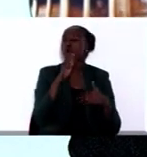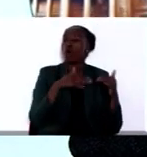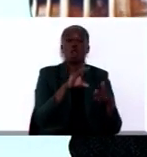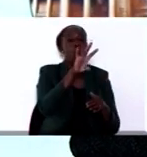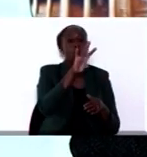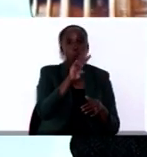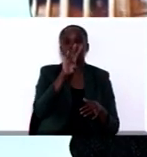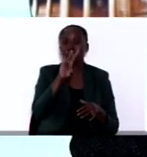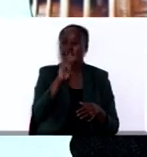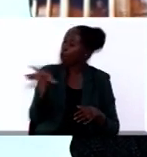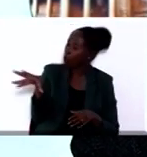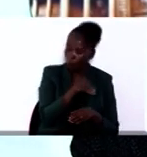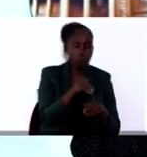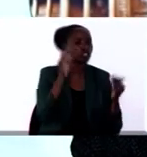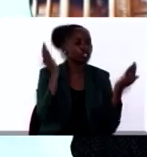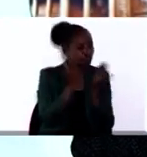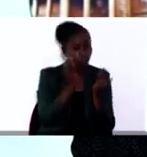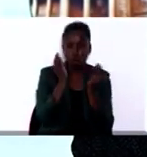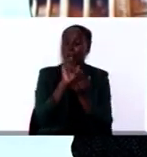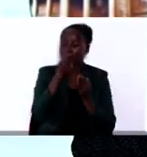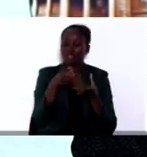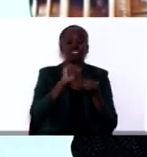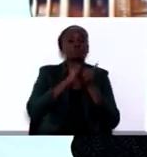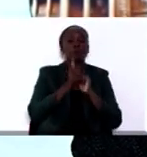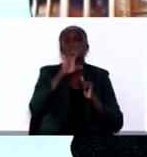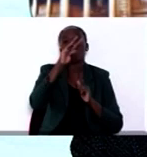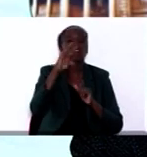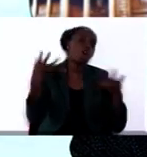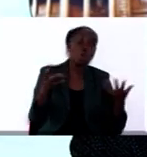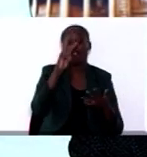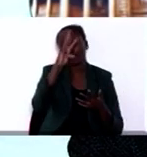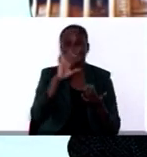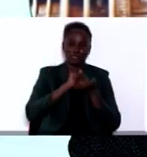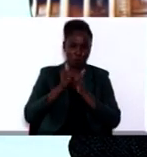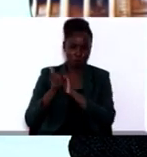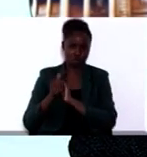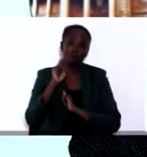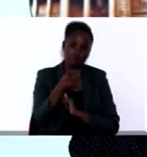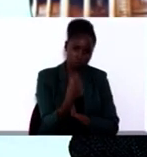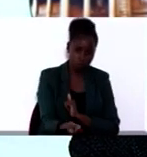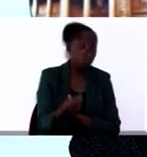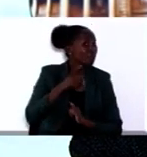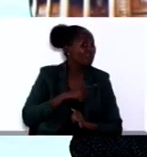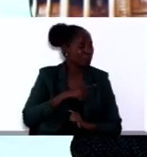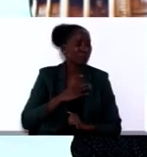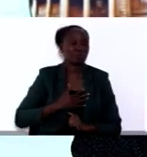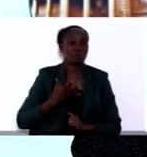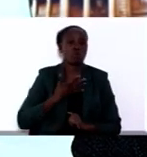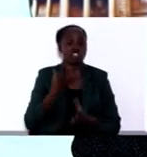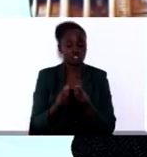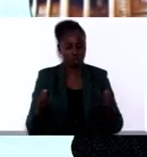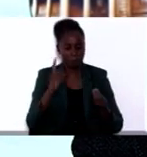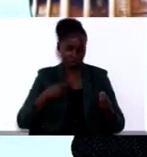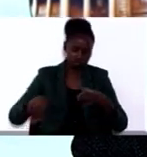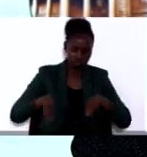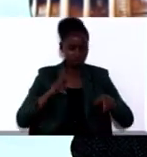school must have Sports Wednesday or Thursday, because we want our children to also be physically